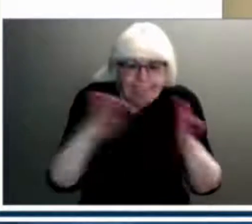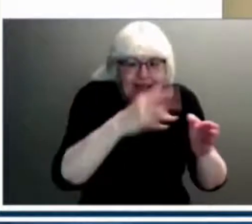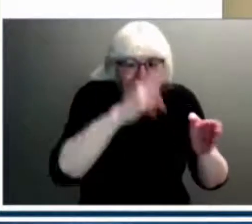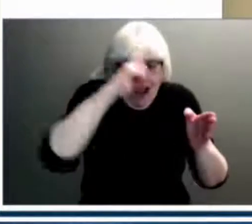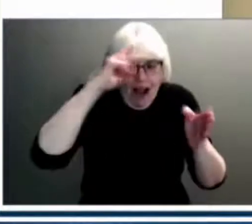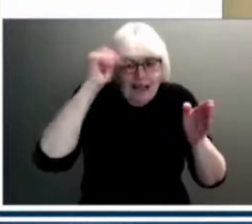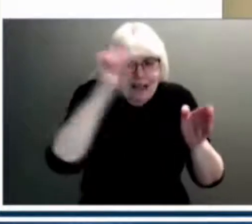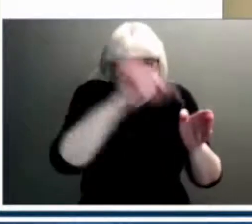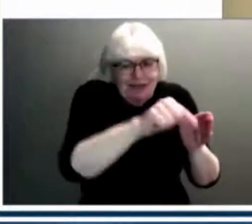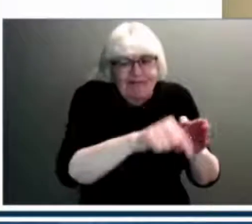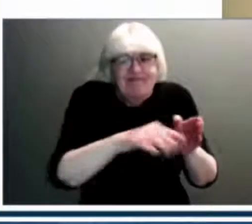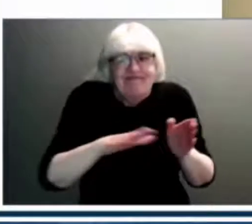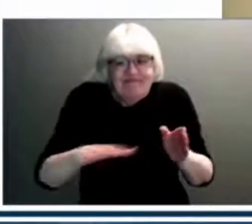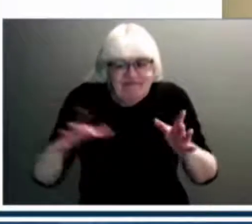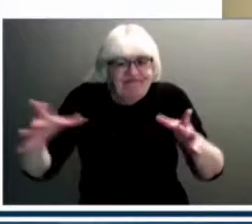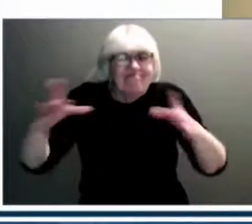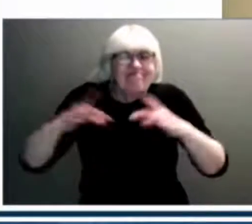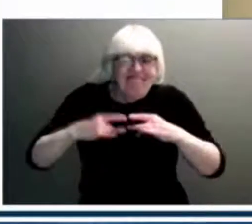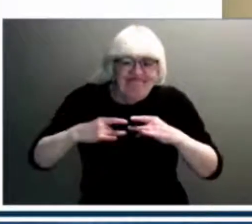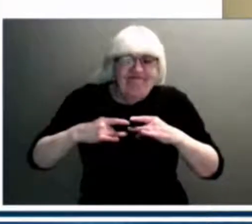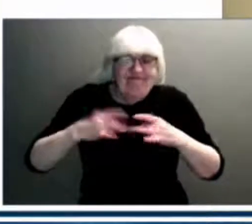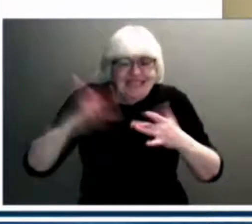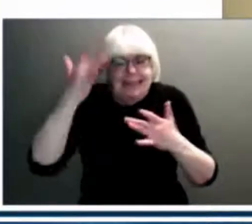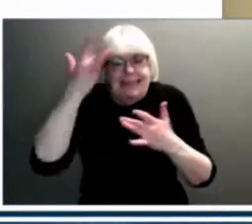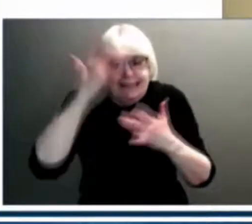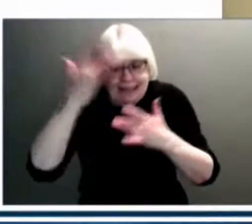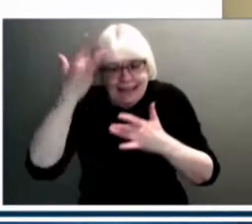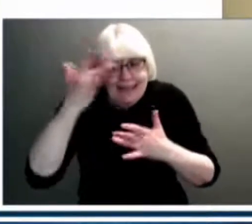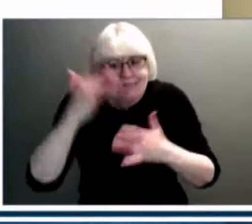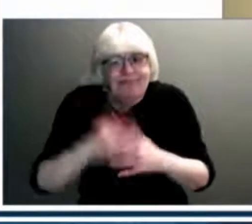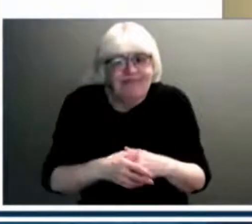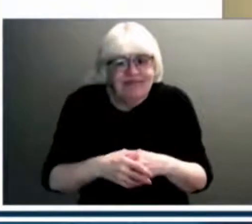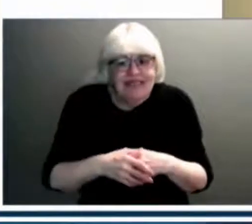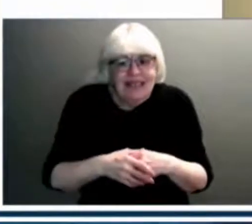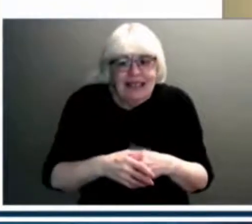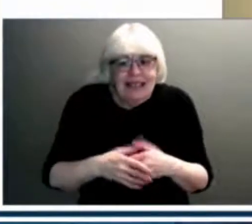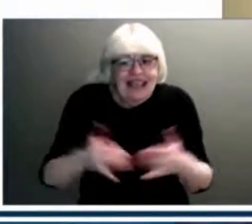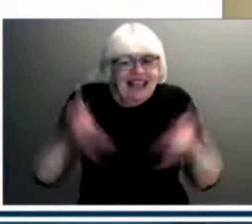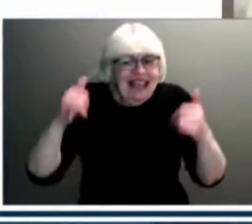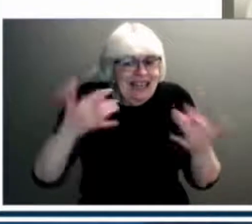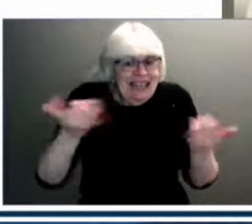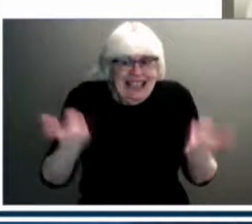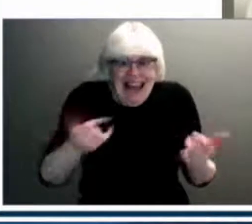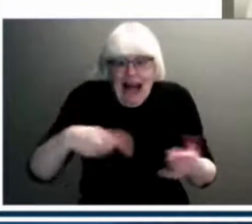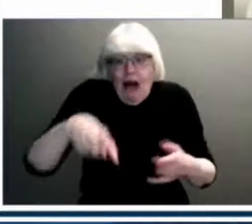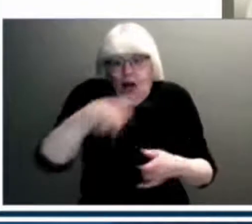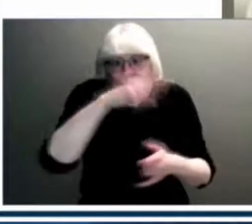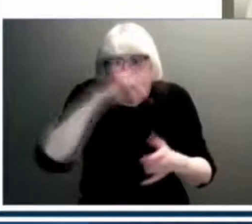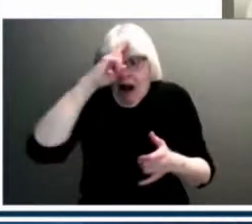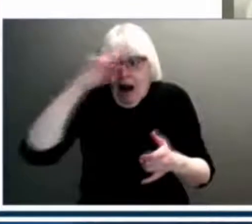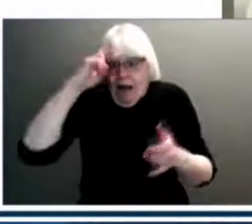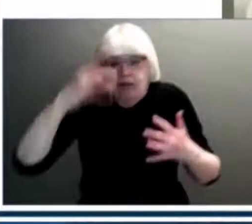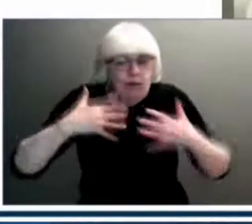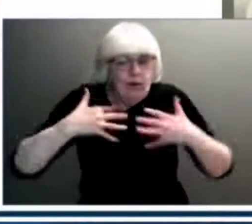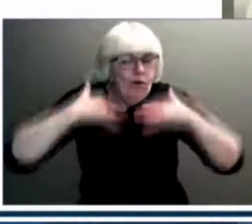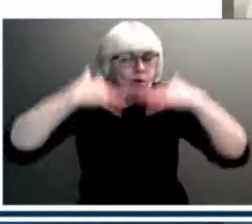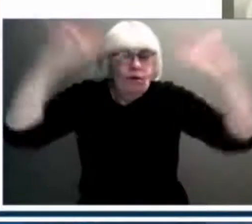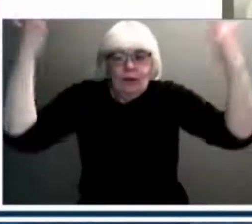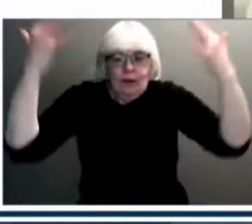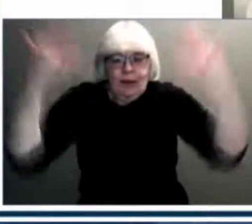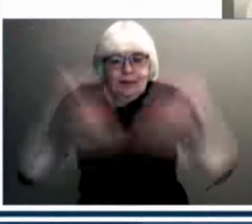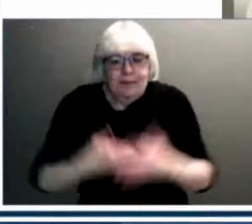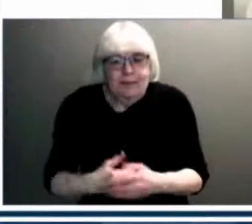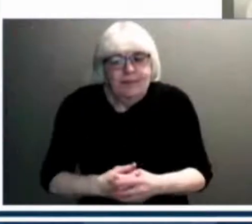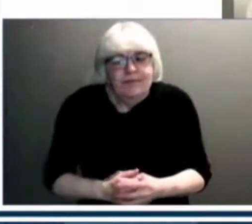our hospital, our acute care system is under extreme pressure right now. Moving on, we'll go to CBC's Jean Laroche. Go ahead,